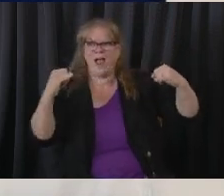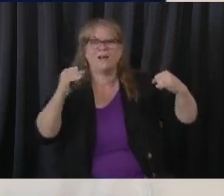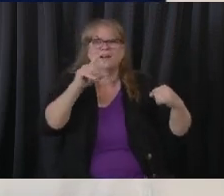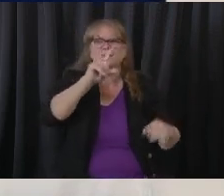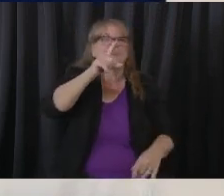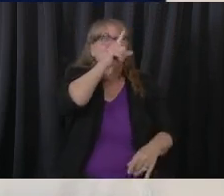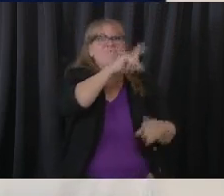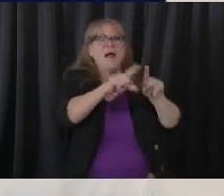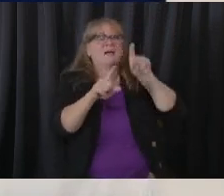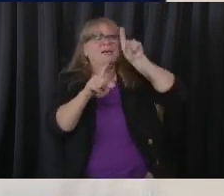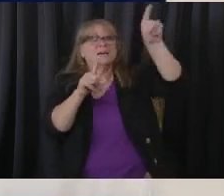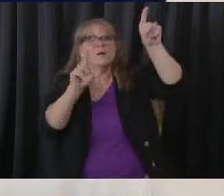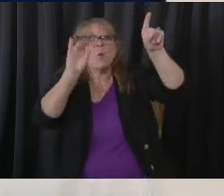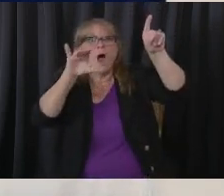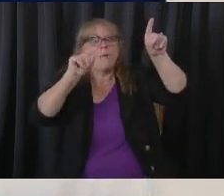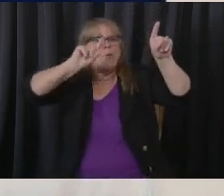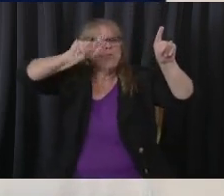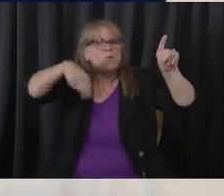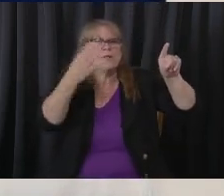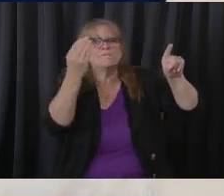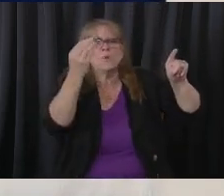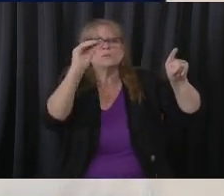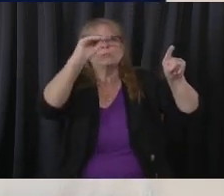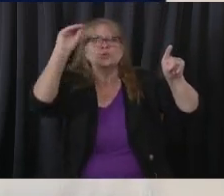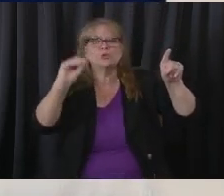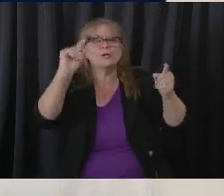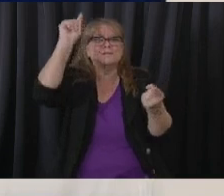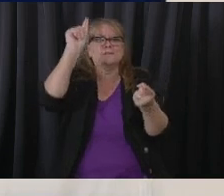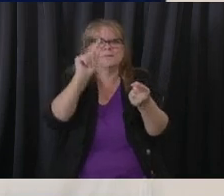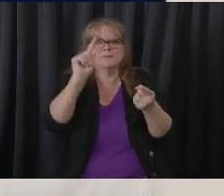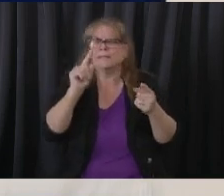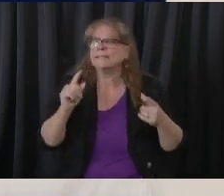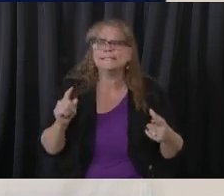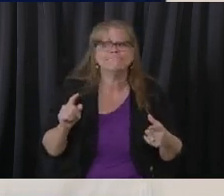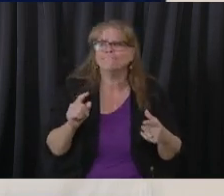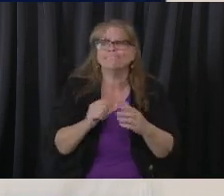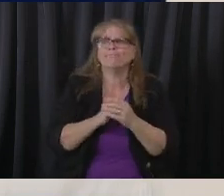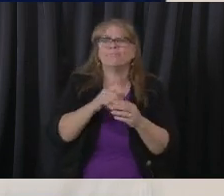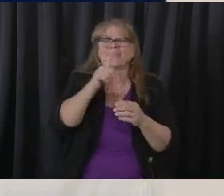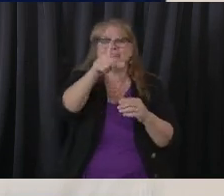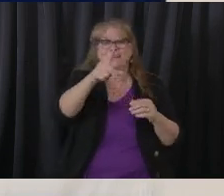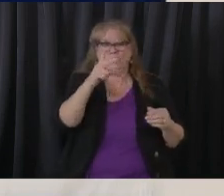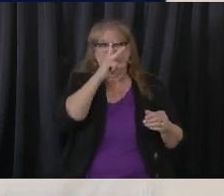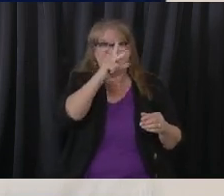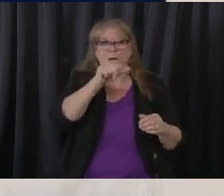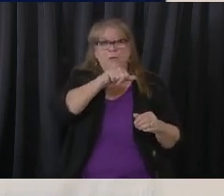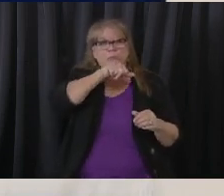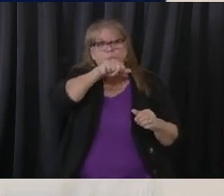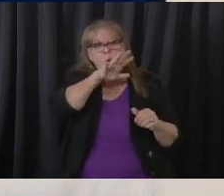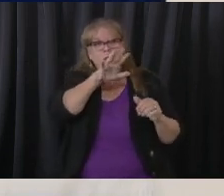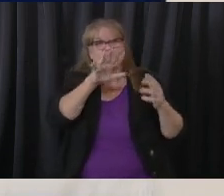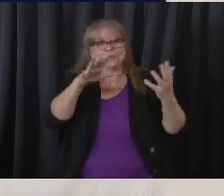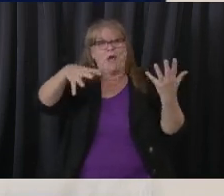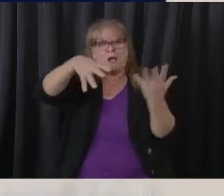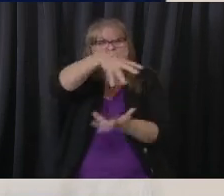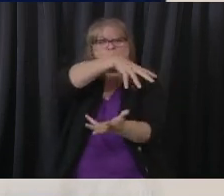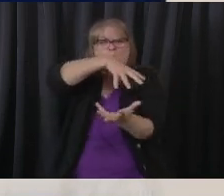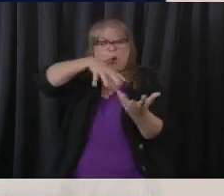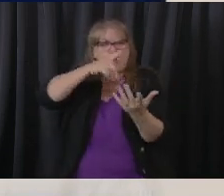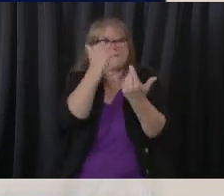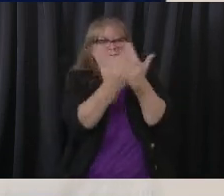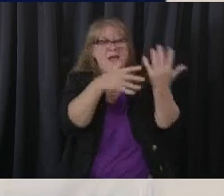quality primarily from those two fires. And a brief note on that, I even heard from a friend who said